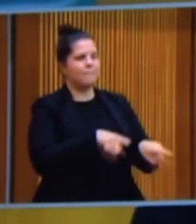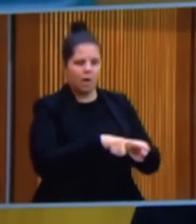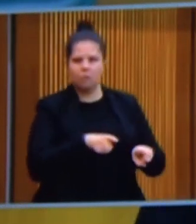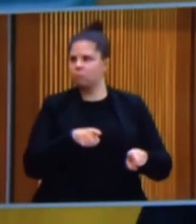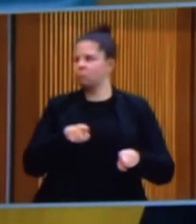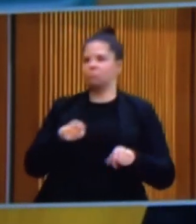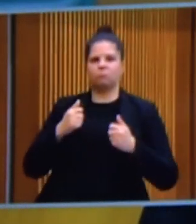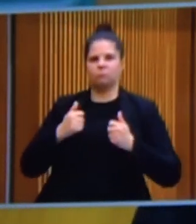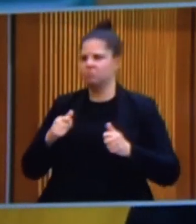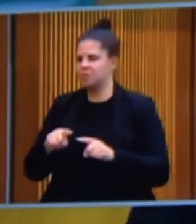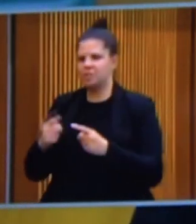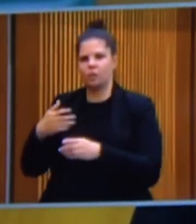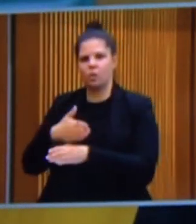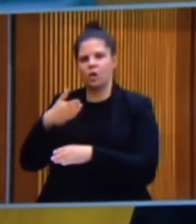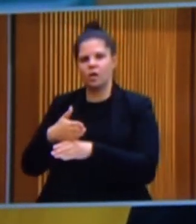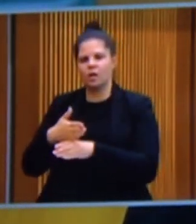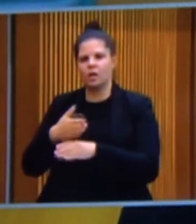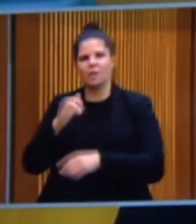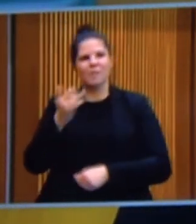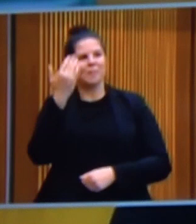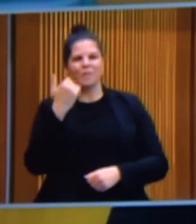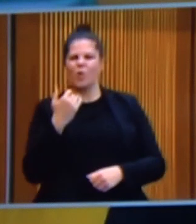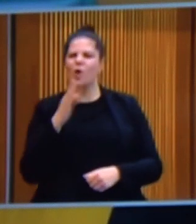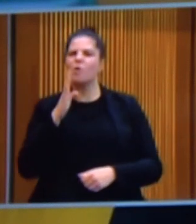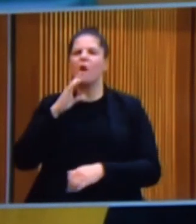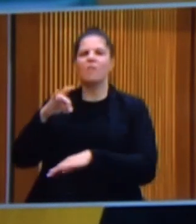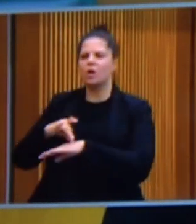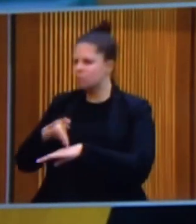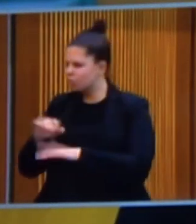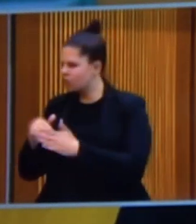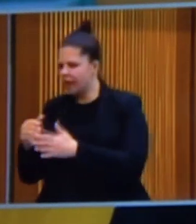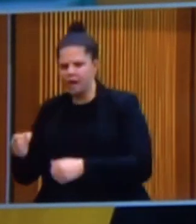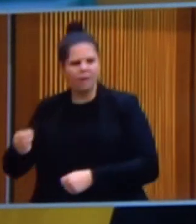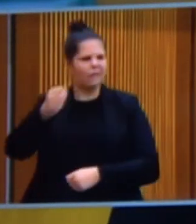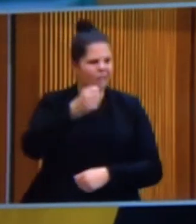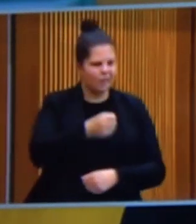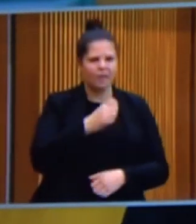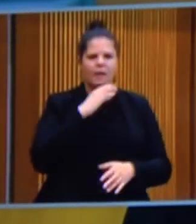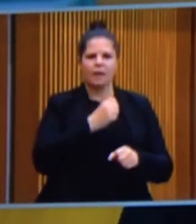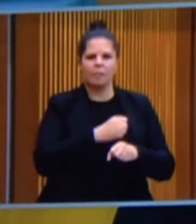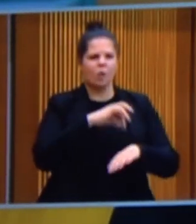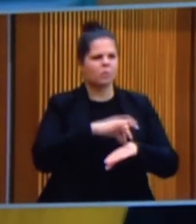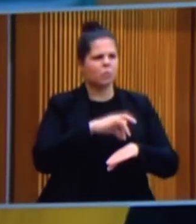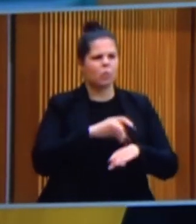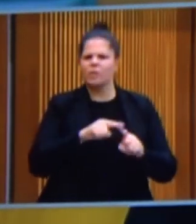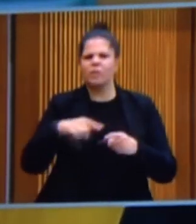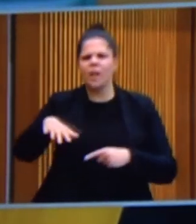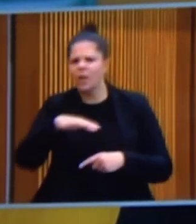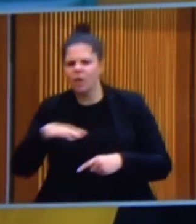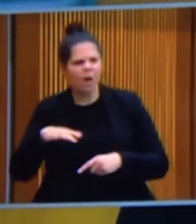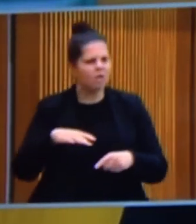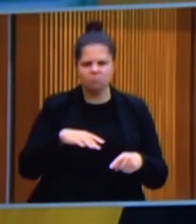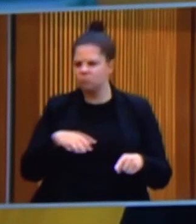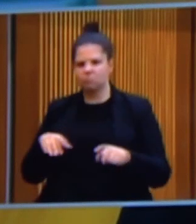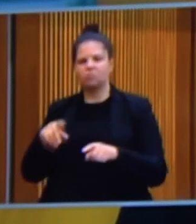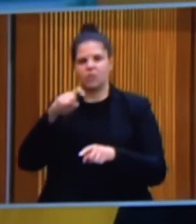do might require them to work in a public hospital or in an environment that they may not have worked in before. The training will be